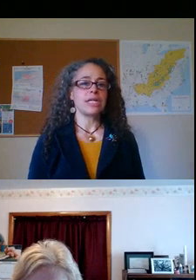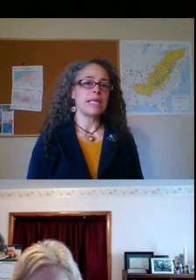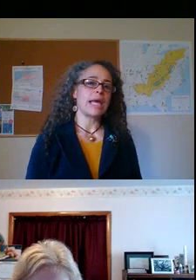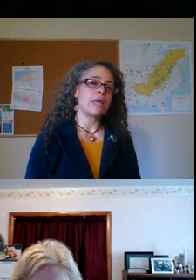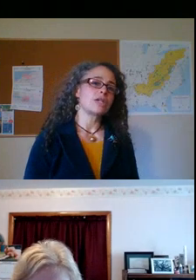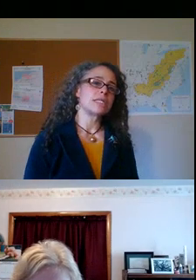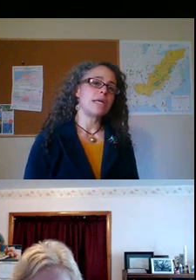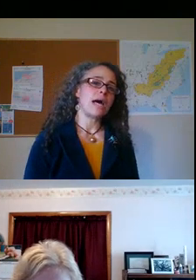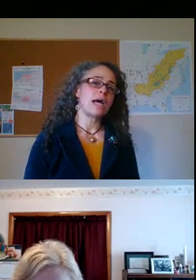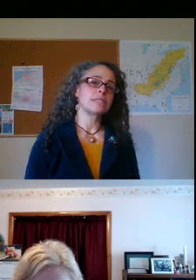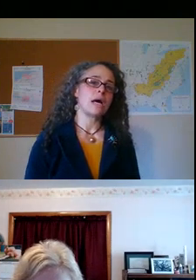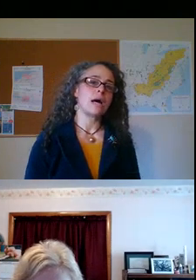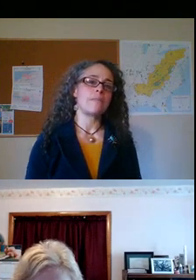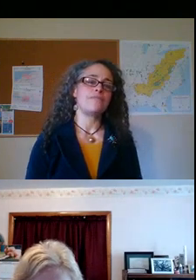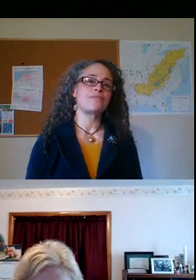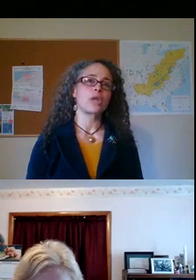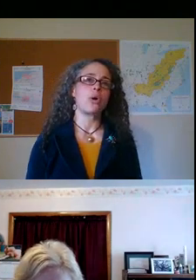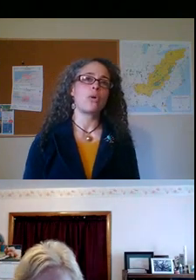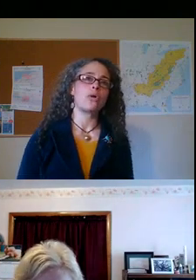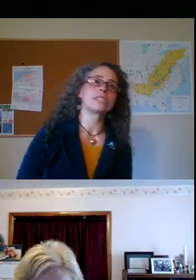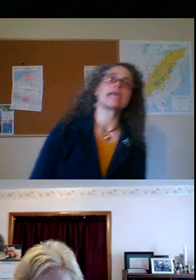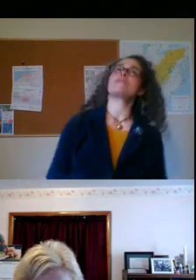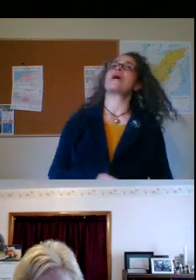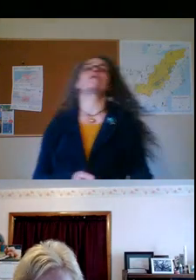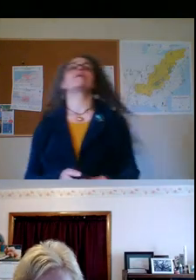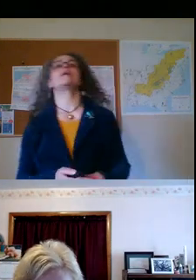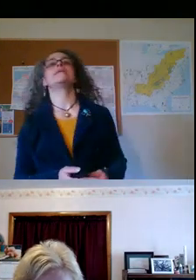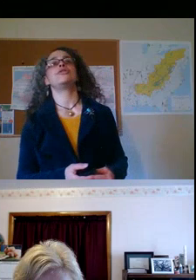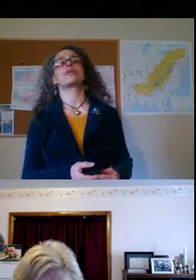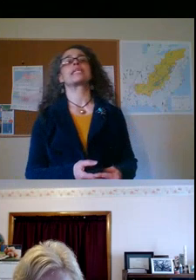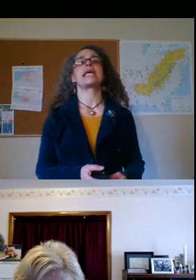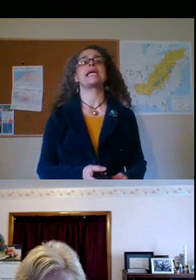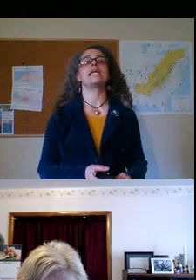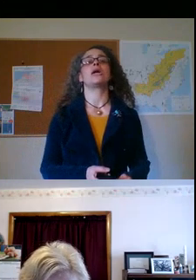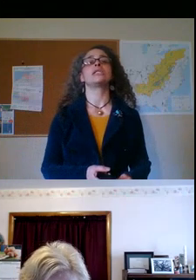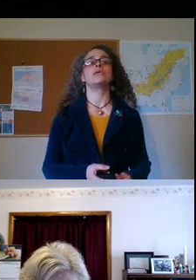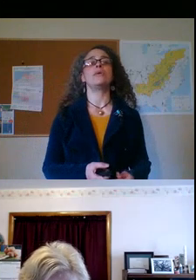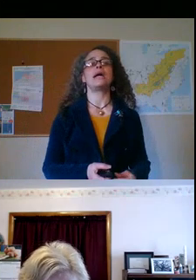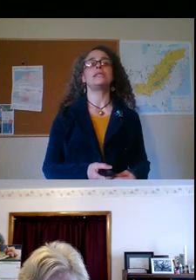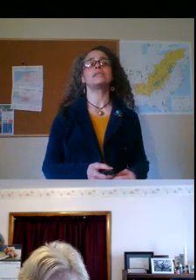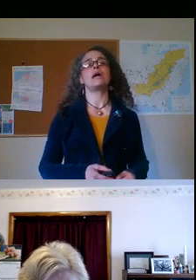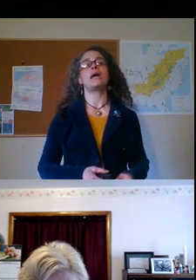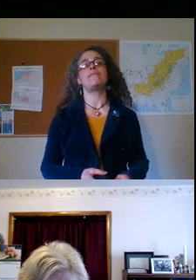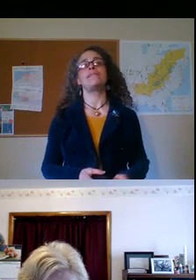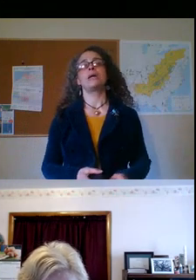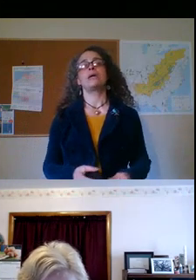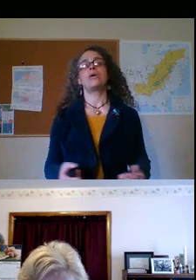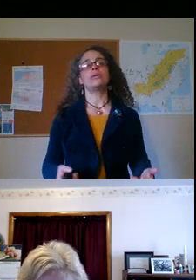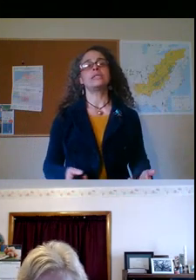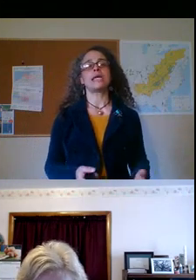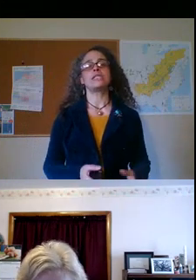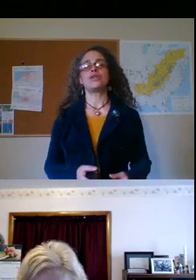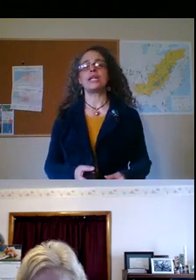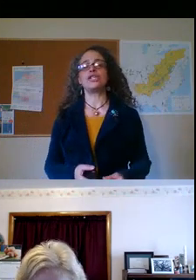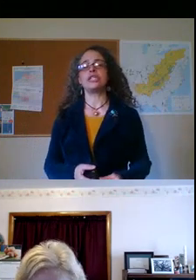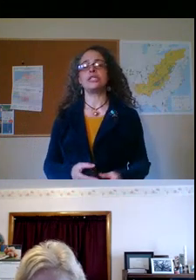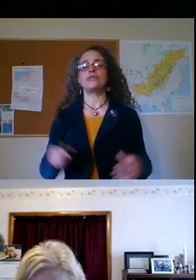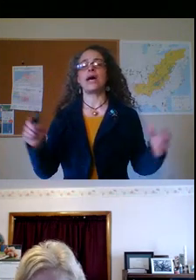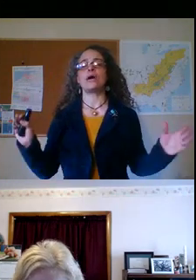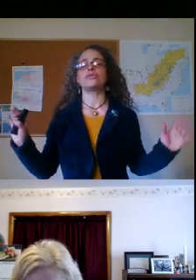Okay, so just like ARC has goals and priorities, New York State also has goals